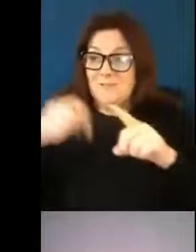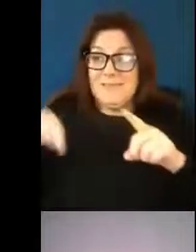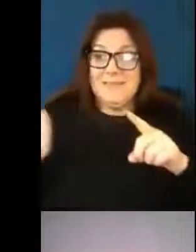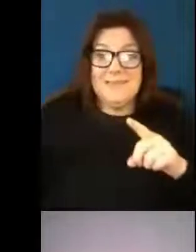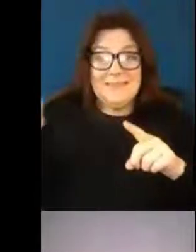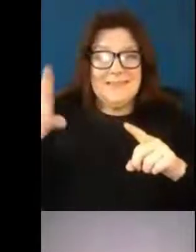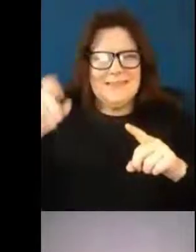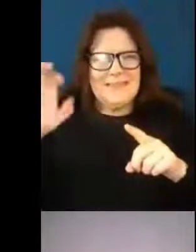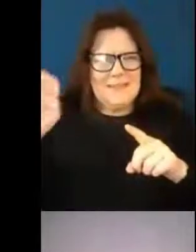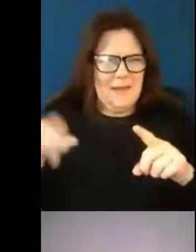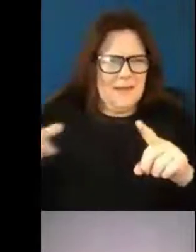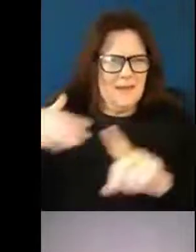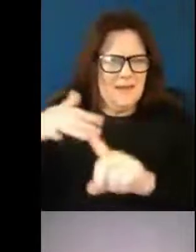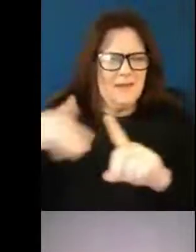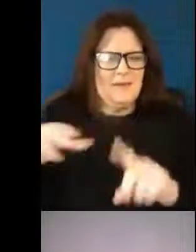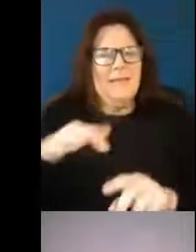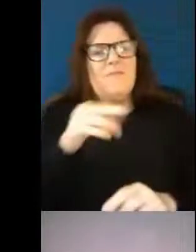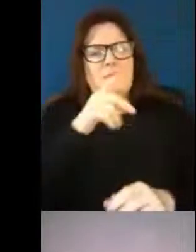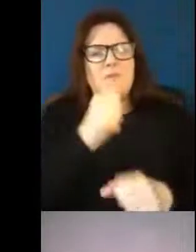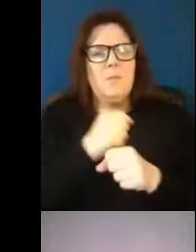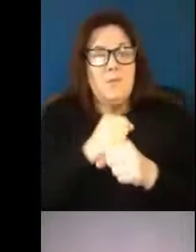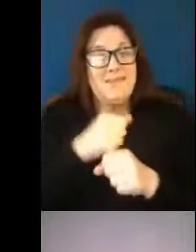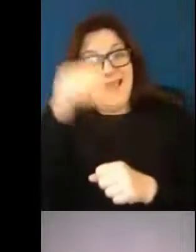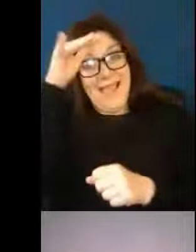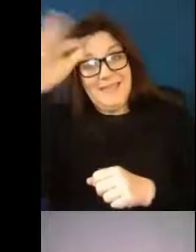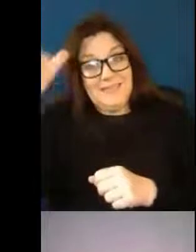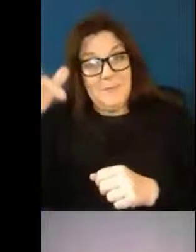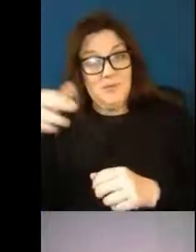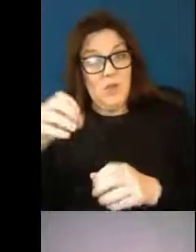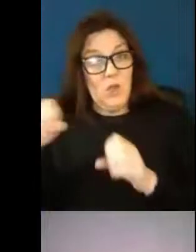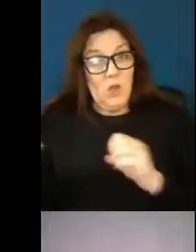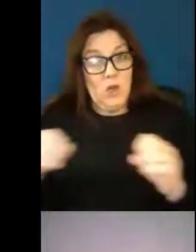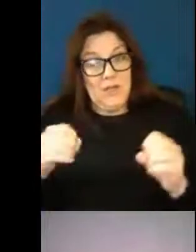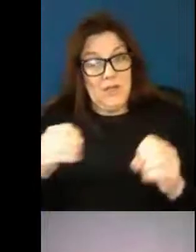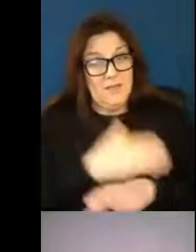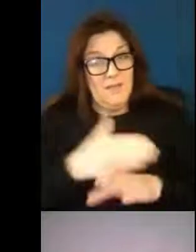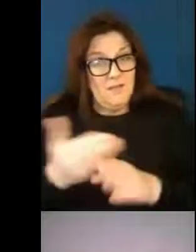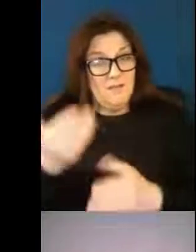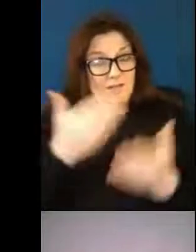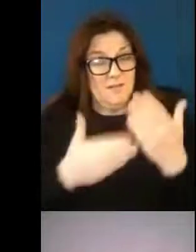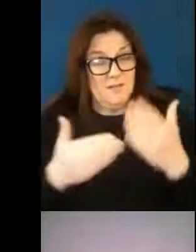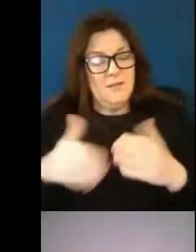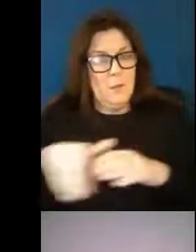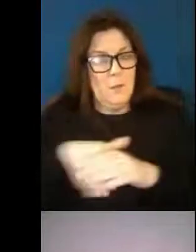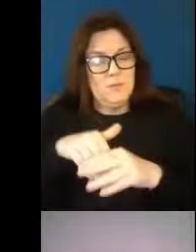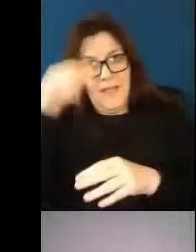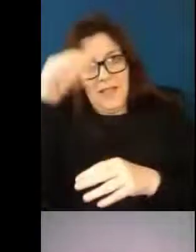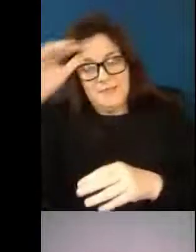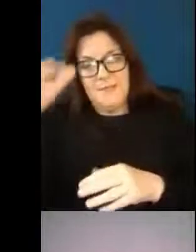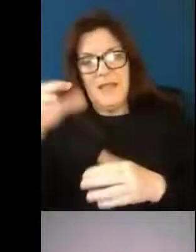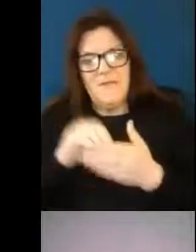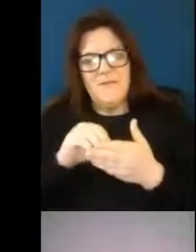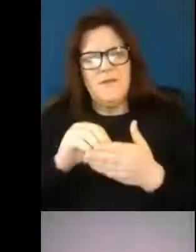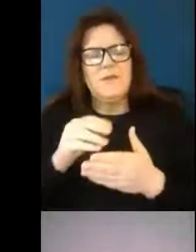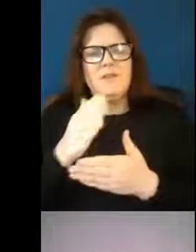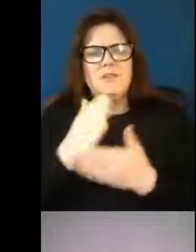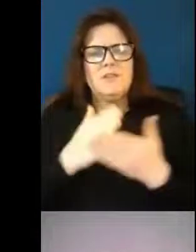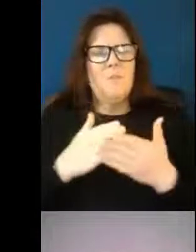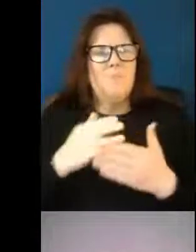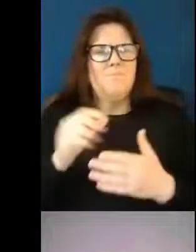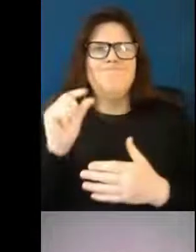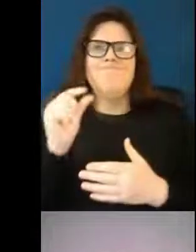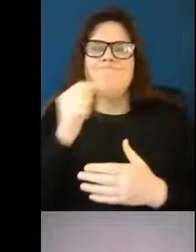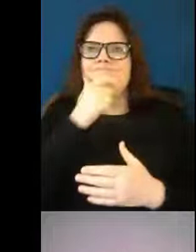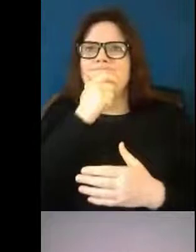I kind of included academics earlier on, I had perhaps been negligent